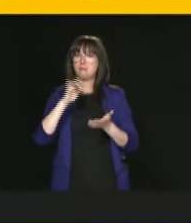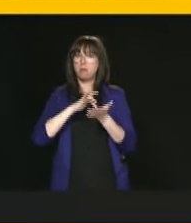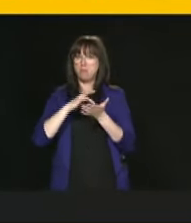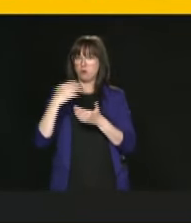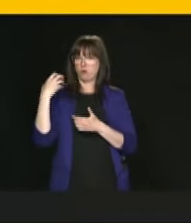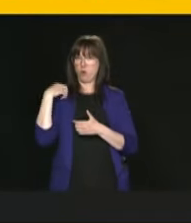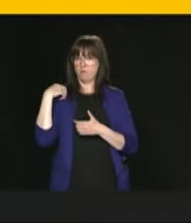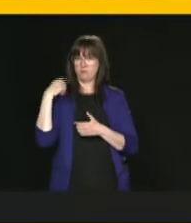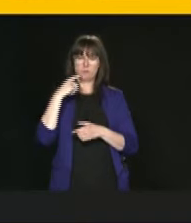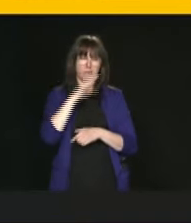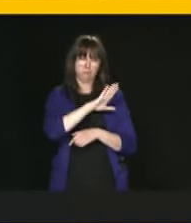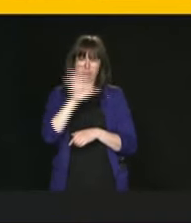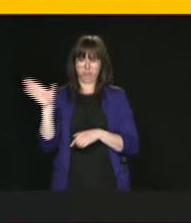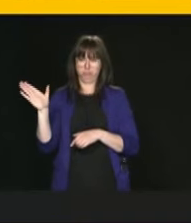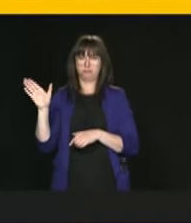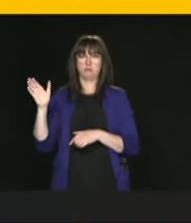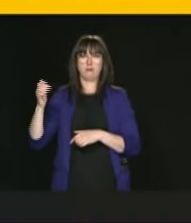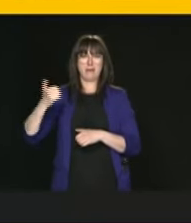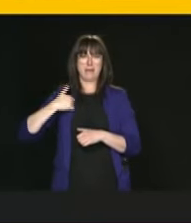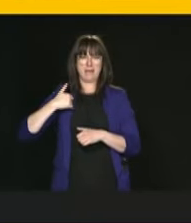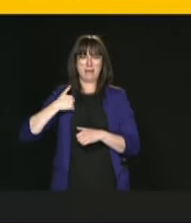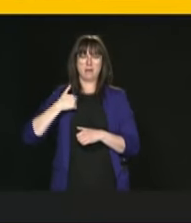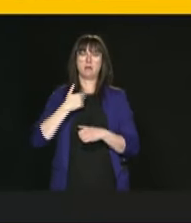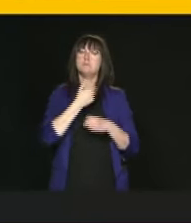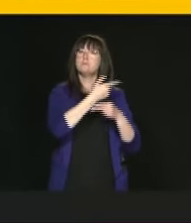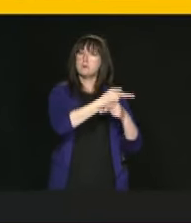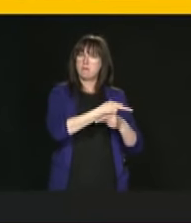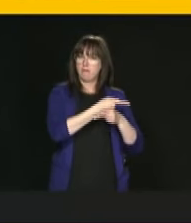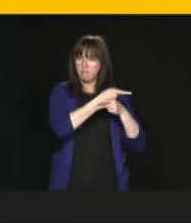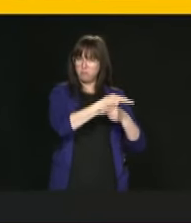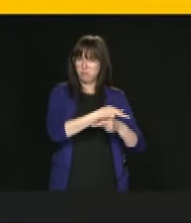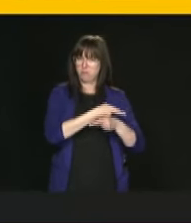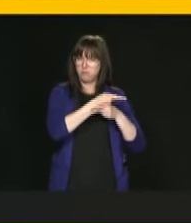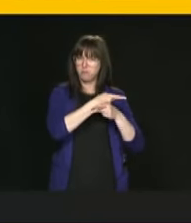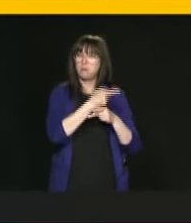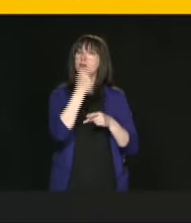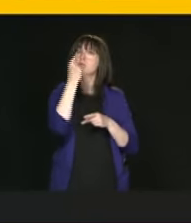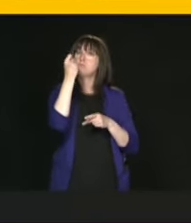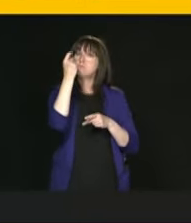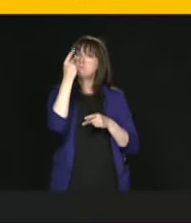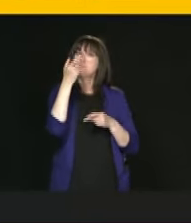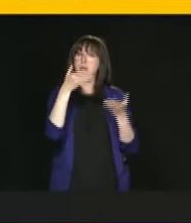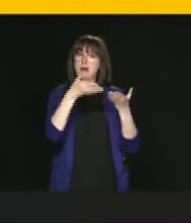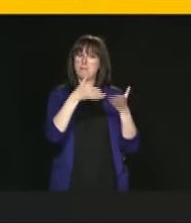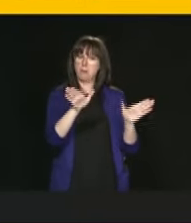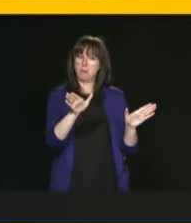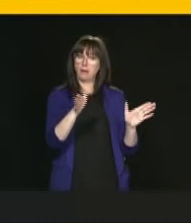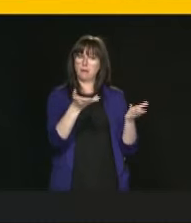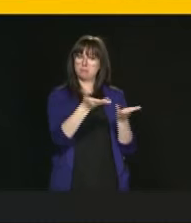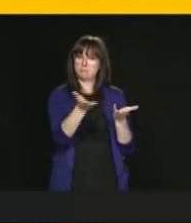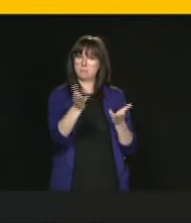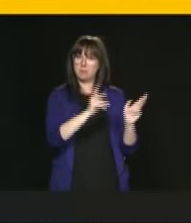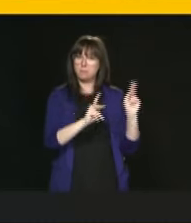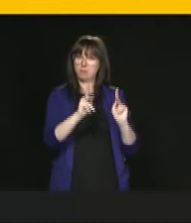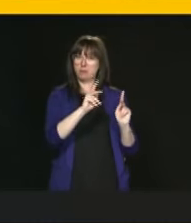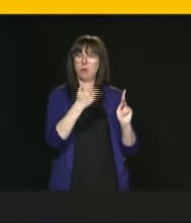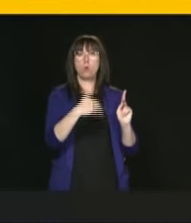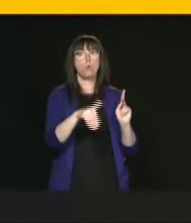are being very cautious. Now, the public, having contributed greatly to our efforts,